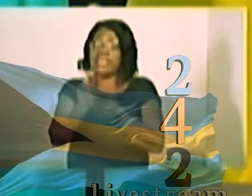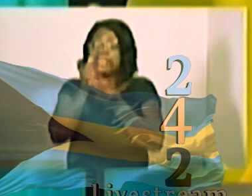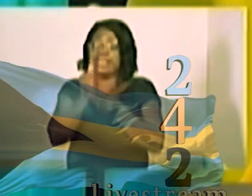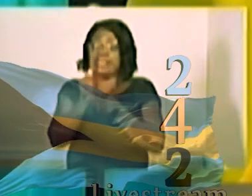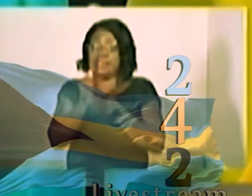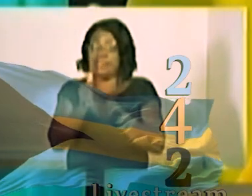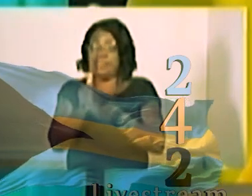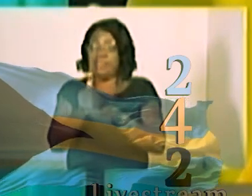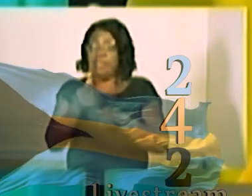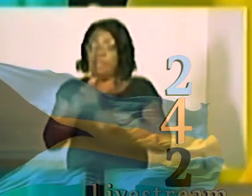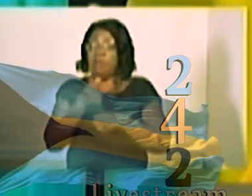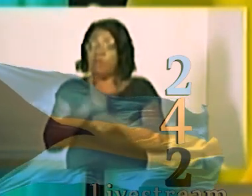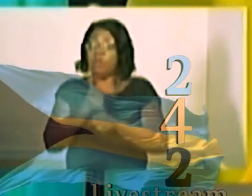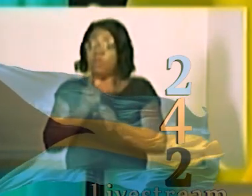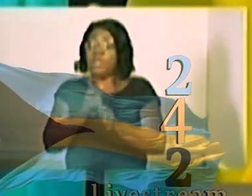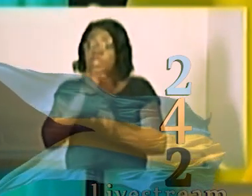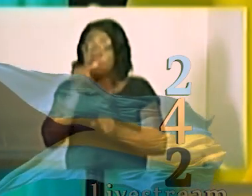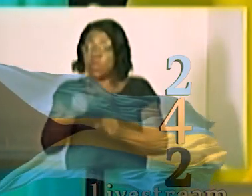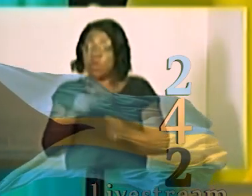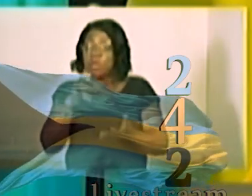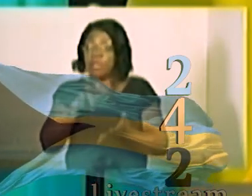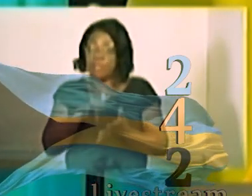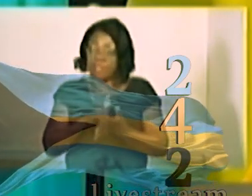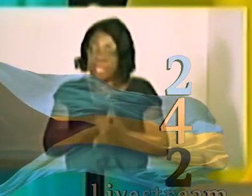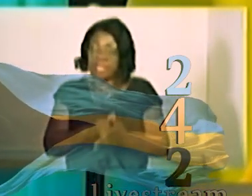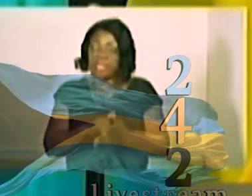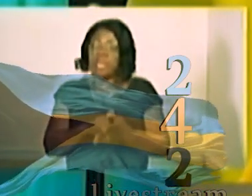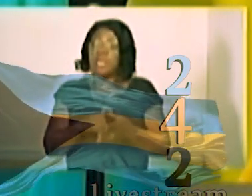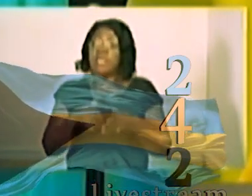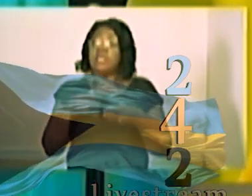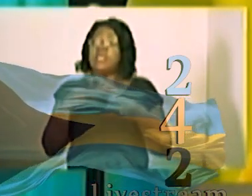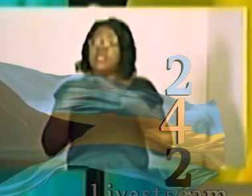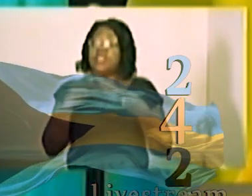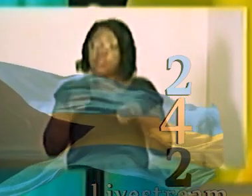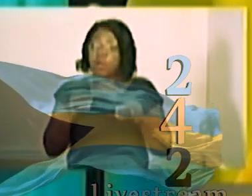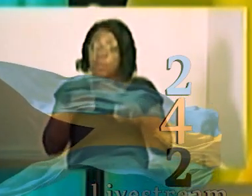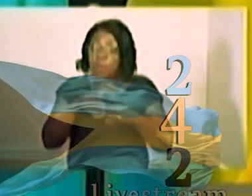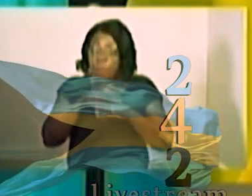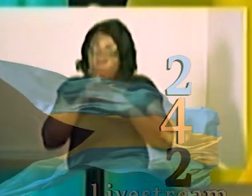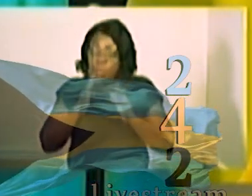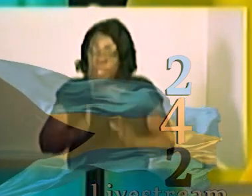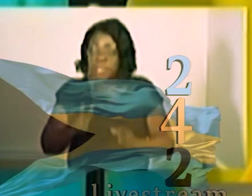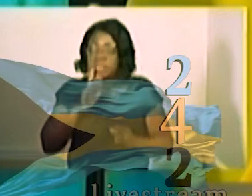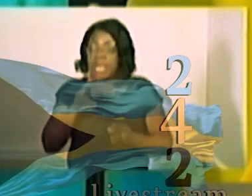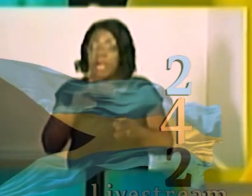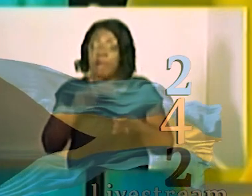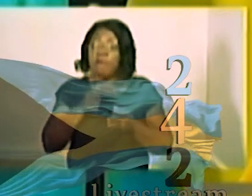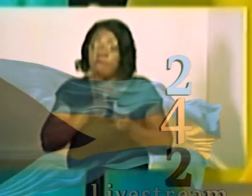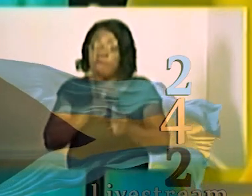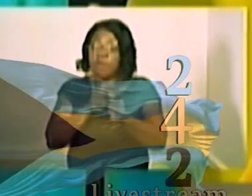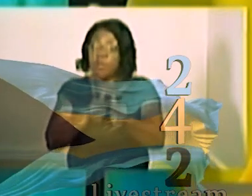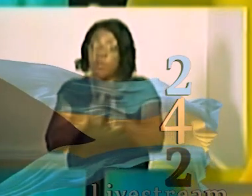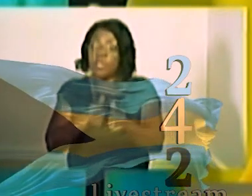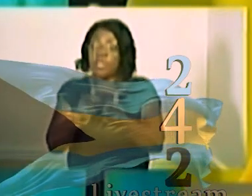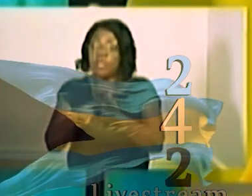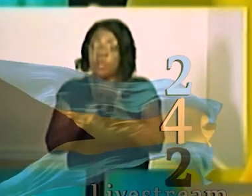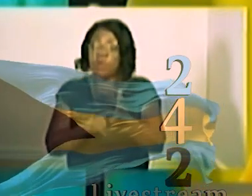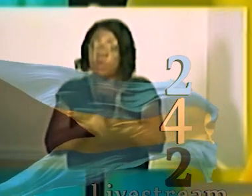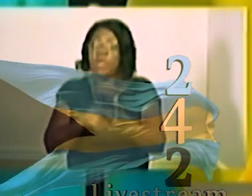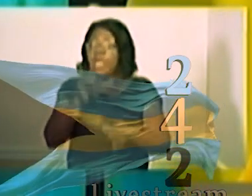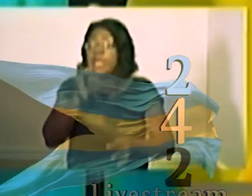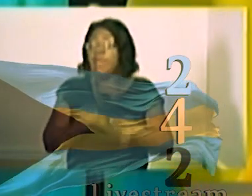the enforcement of these measures. So if you go to a barber salon or you go to a beauty